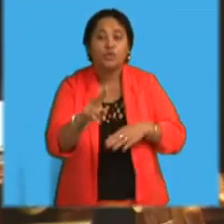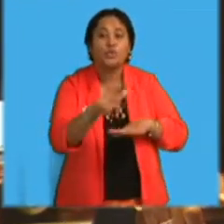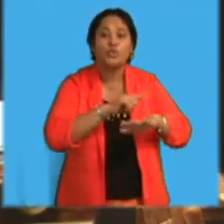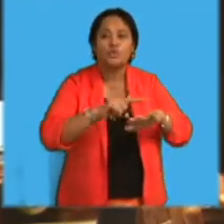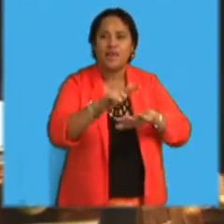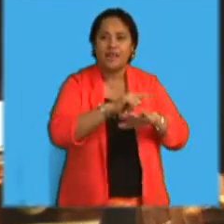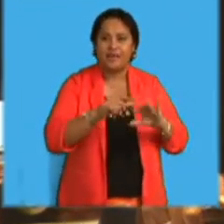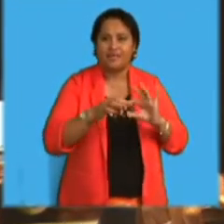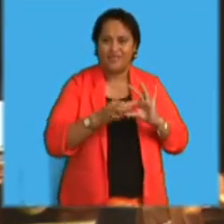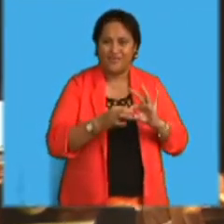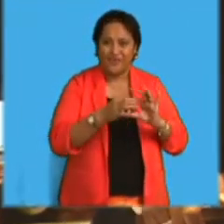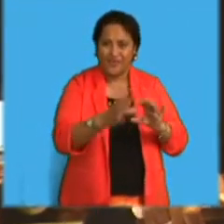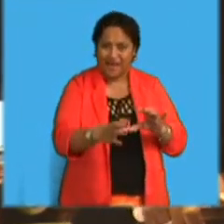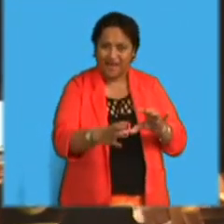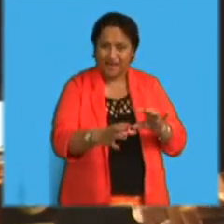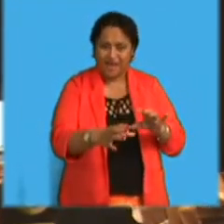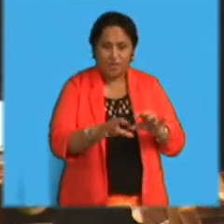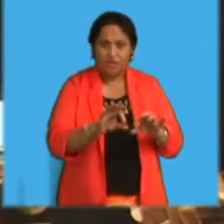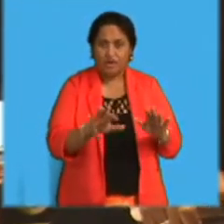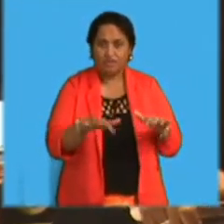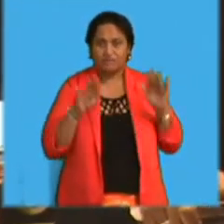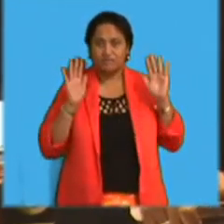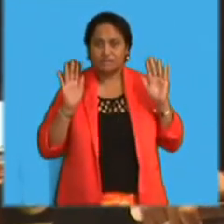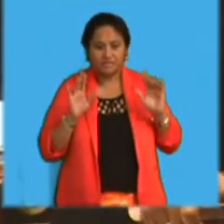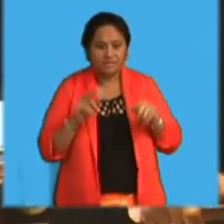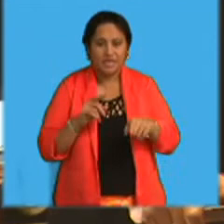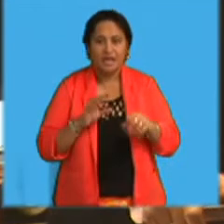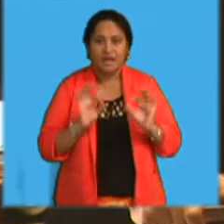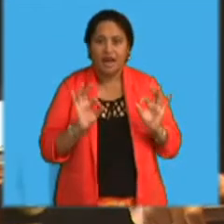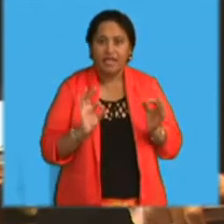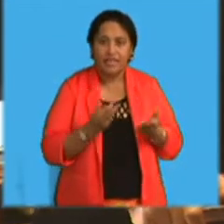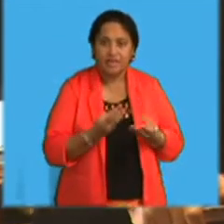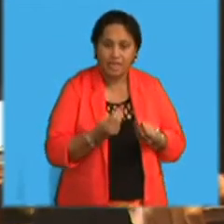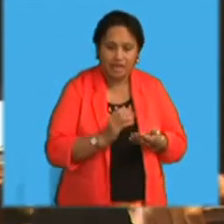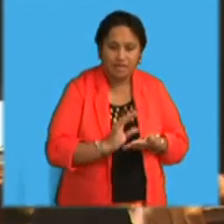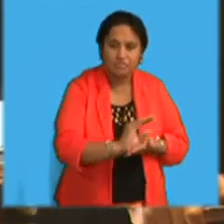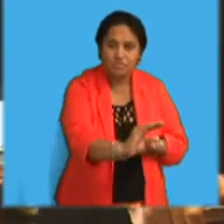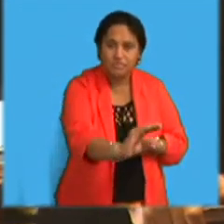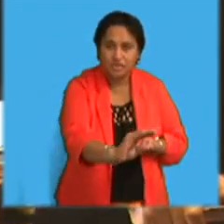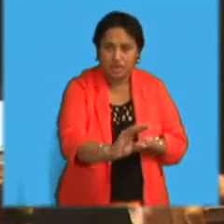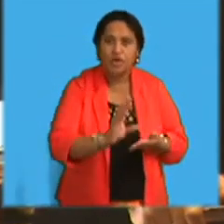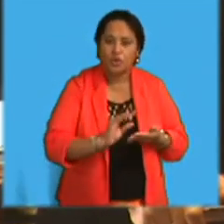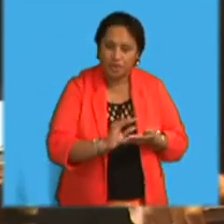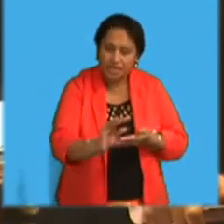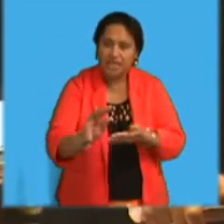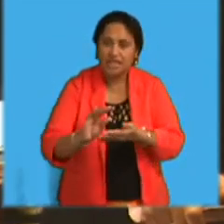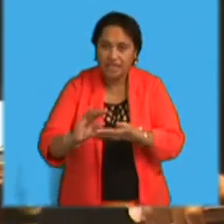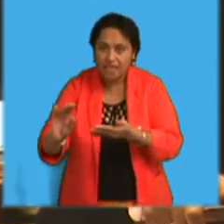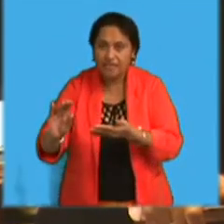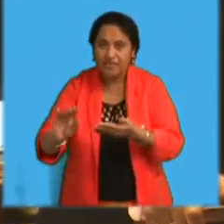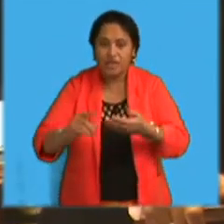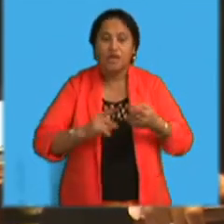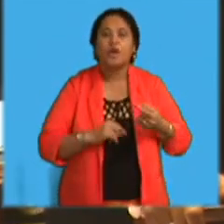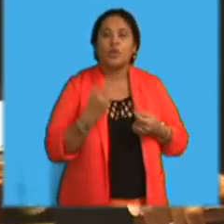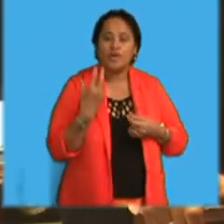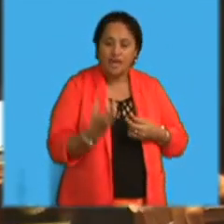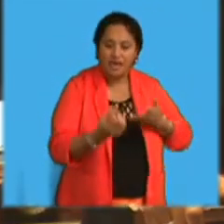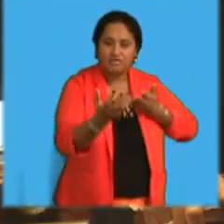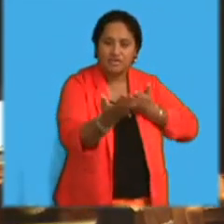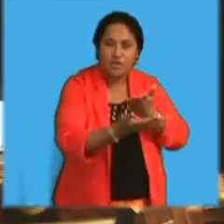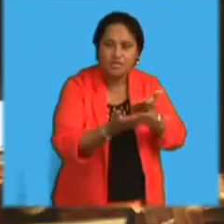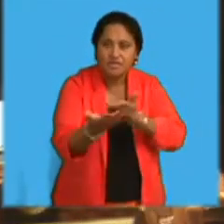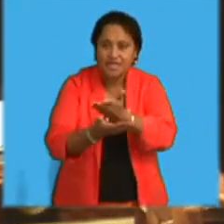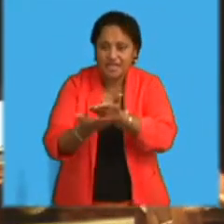Speaker, an informed decision. We are taking an informed decision on this consultative process.